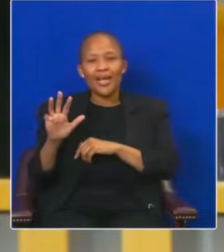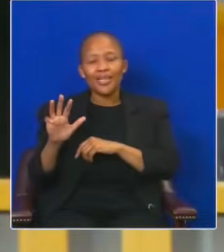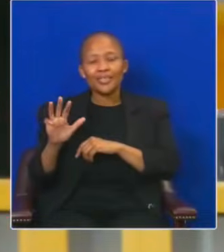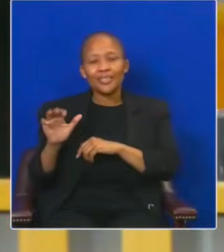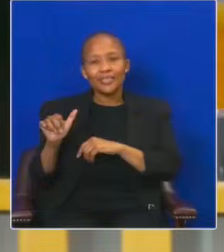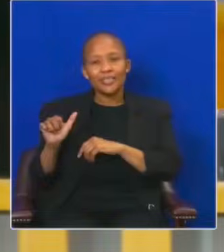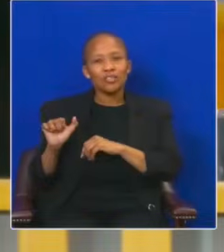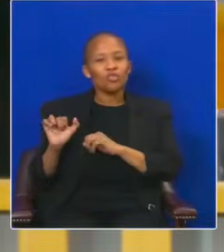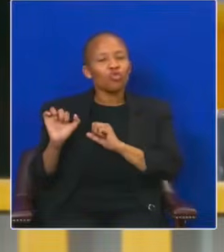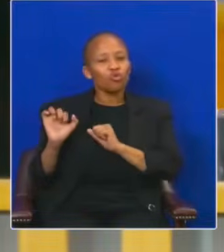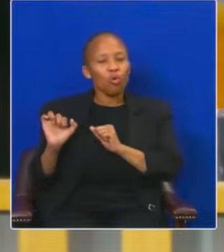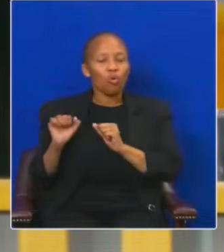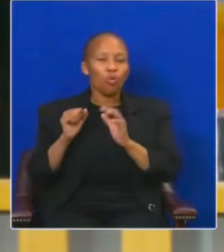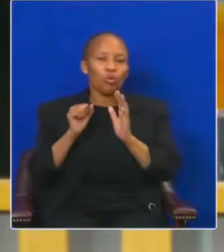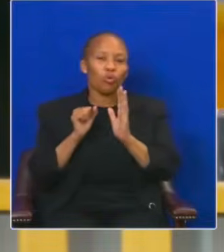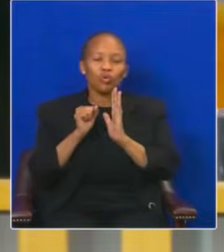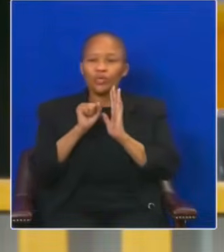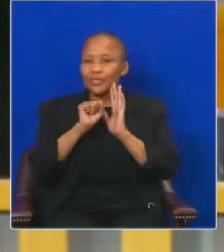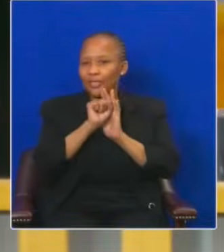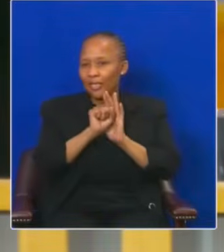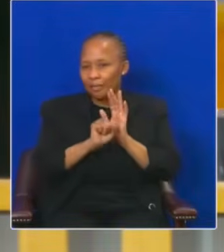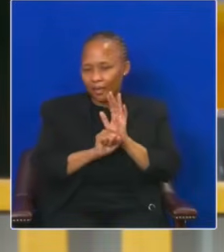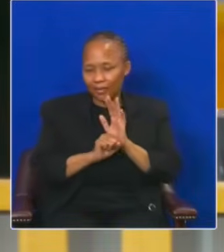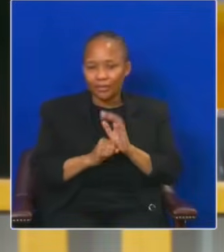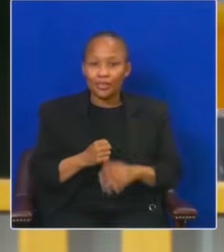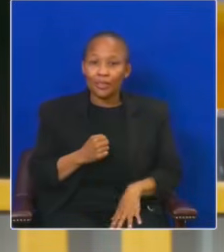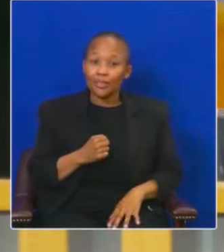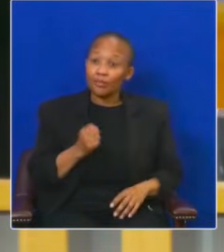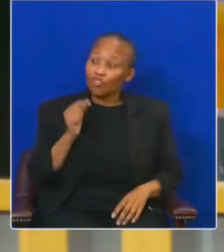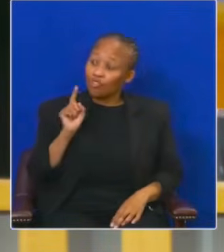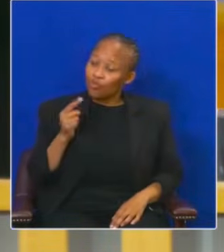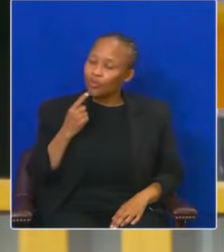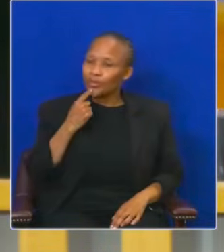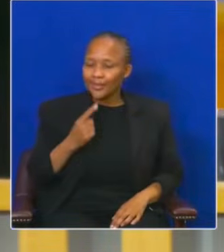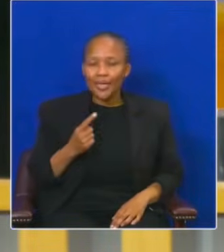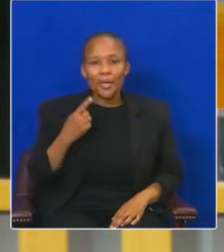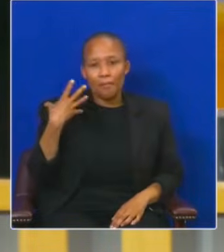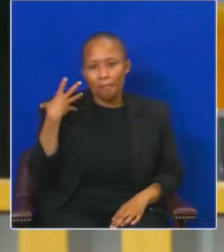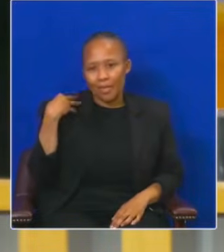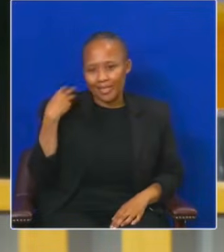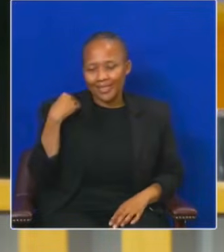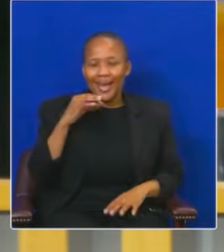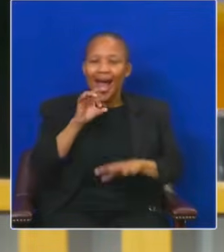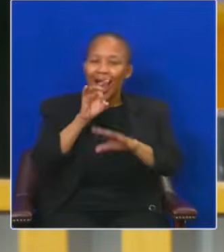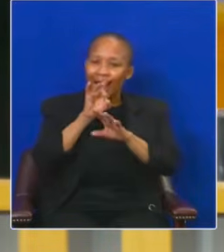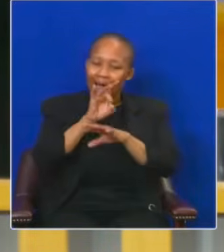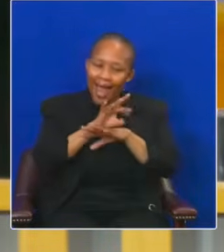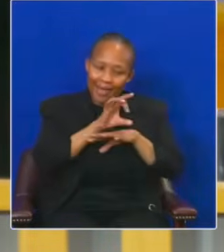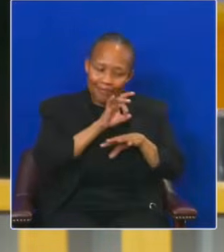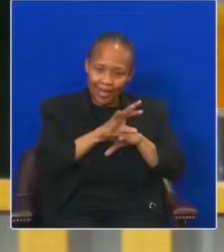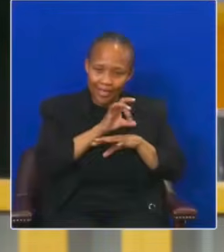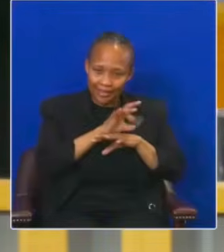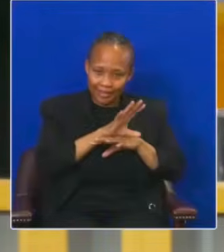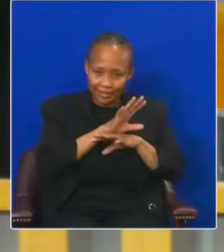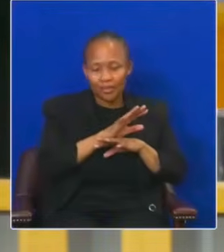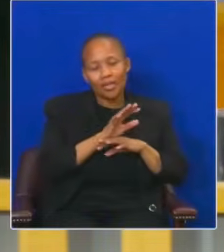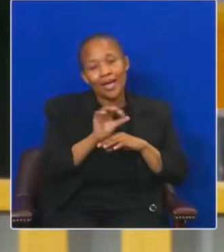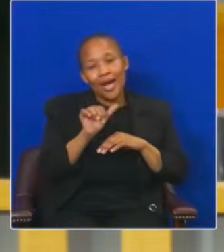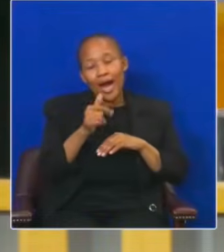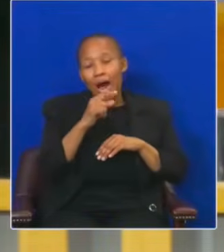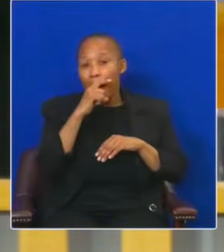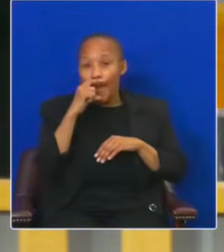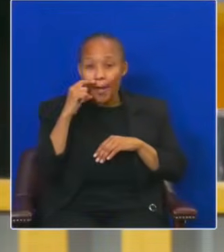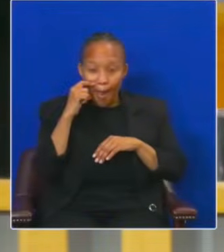the minister advised him, and then you give another name, and it's not General Sibia. And further